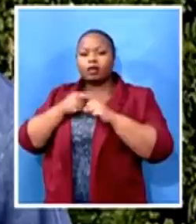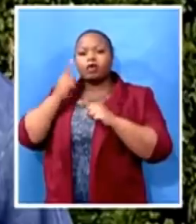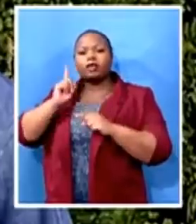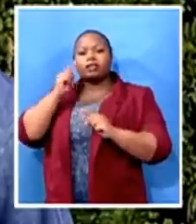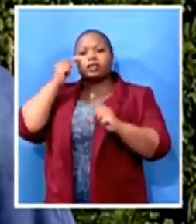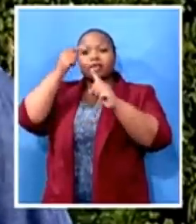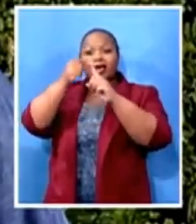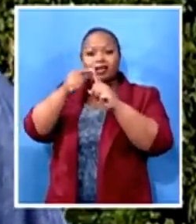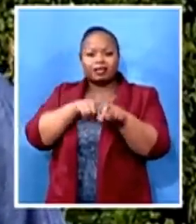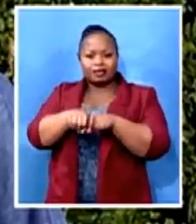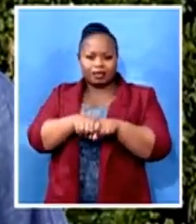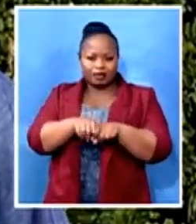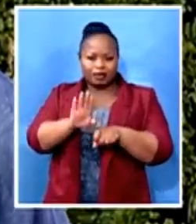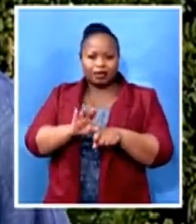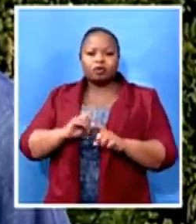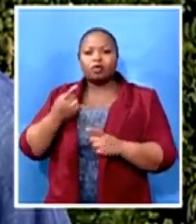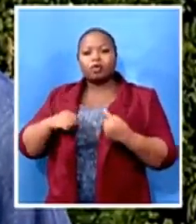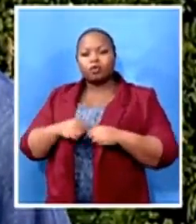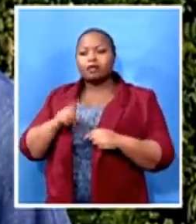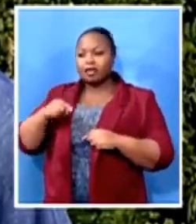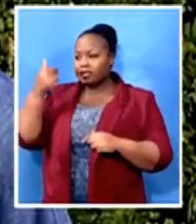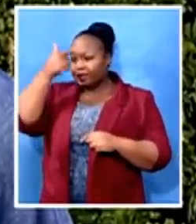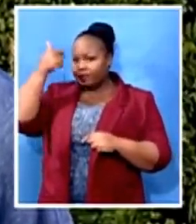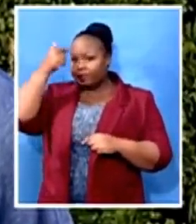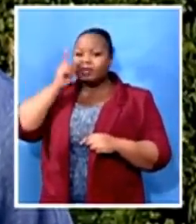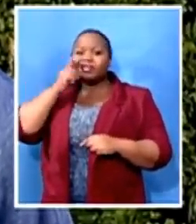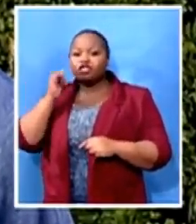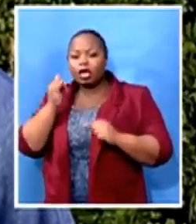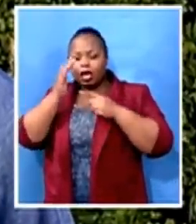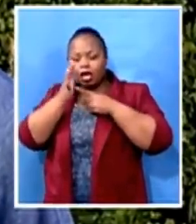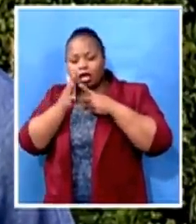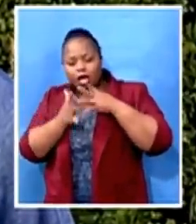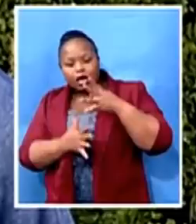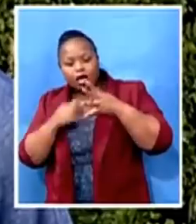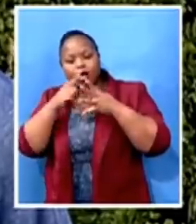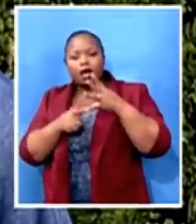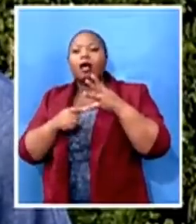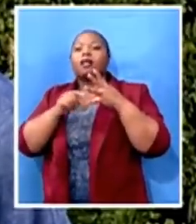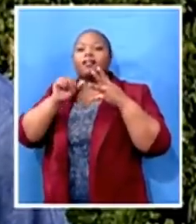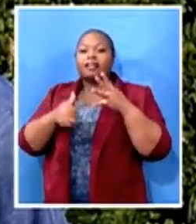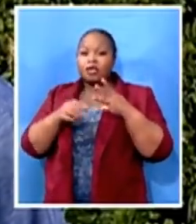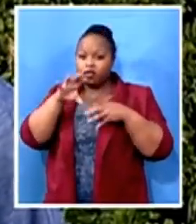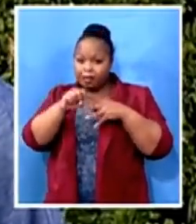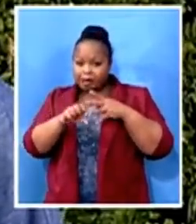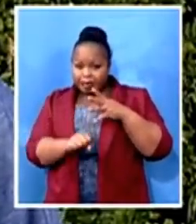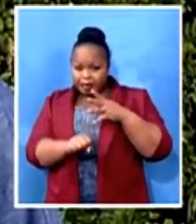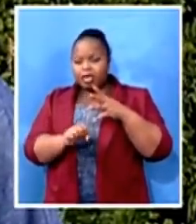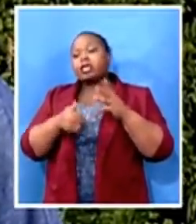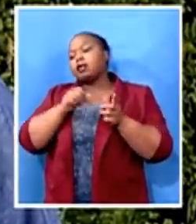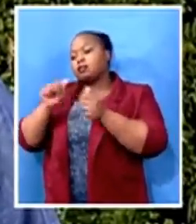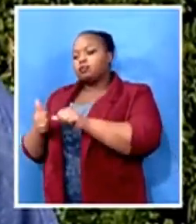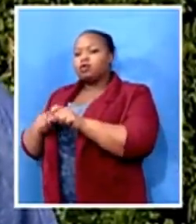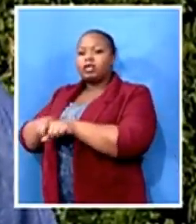actually screen first before we test, so that we are able to balance the work that we're doing, and we're also in line with the national